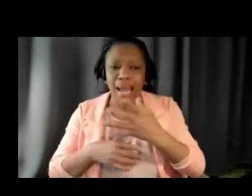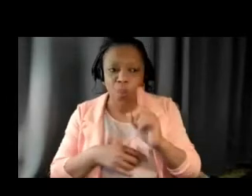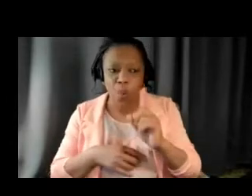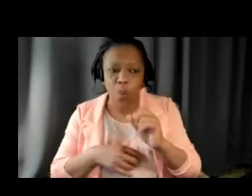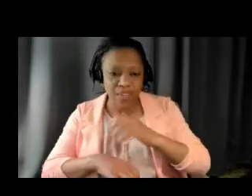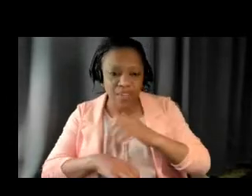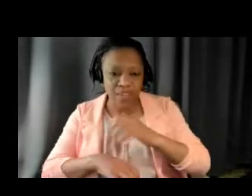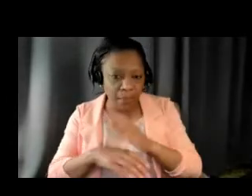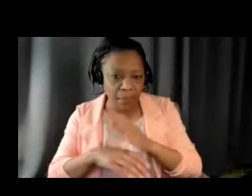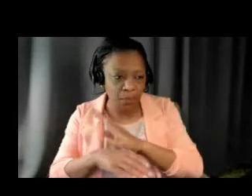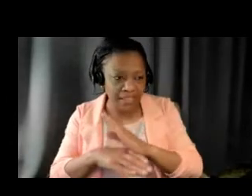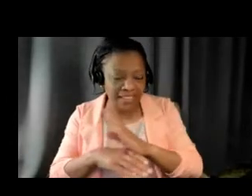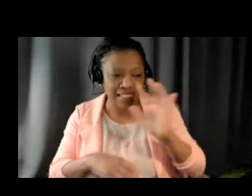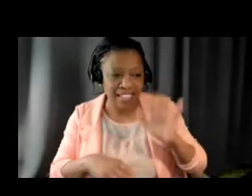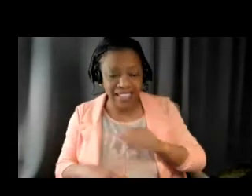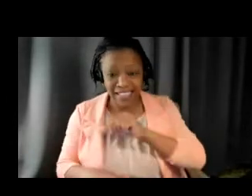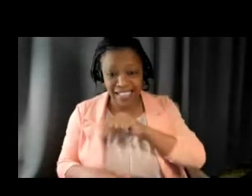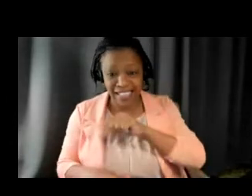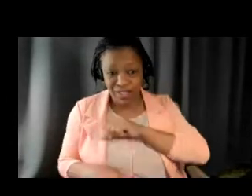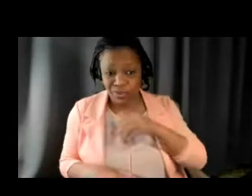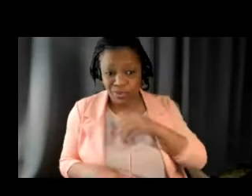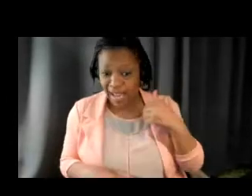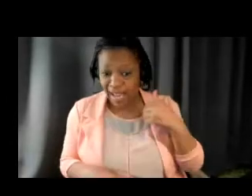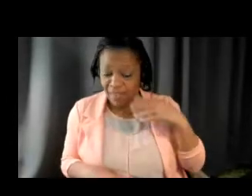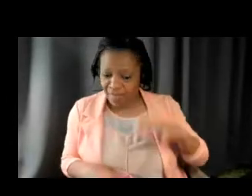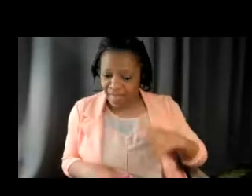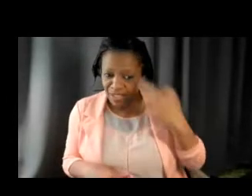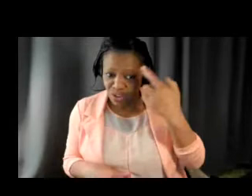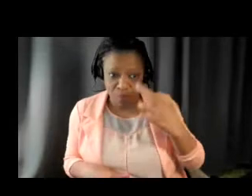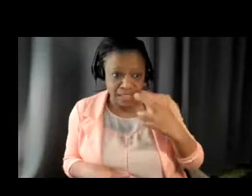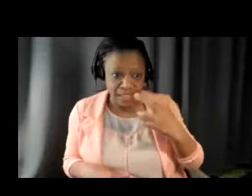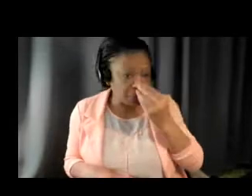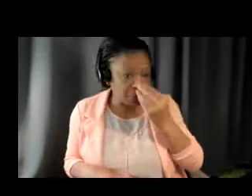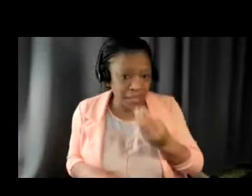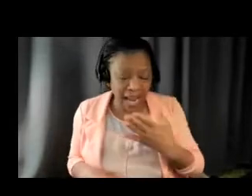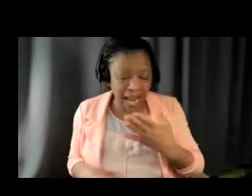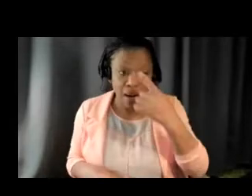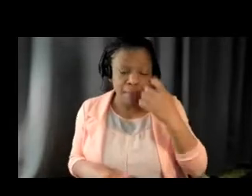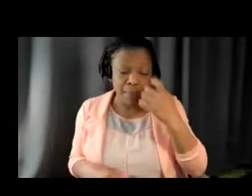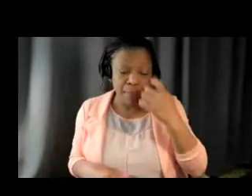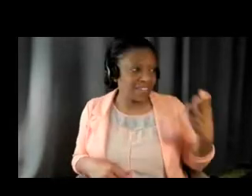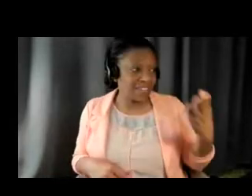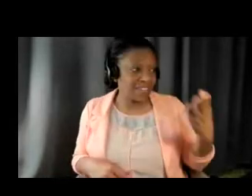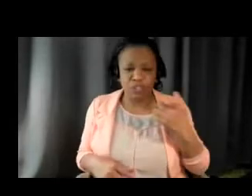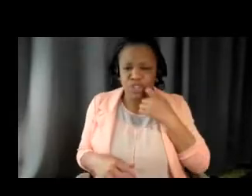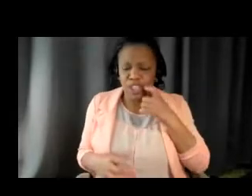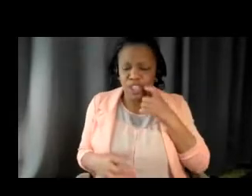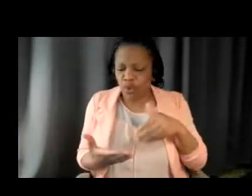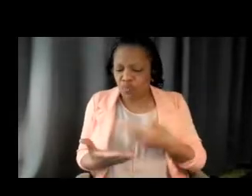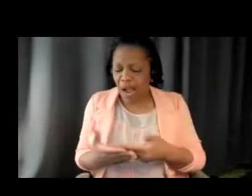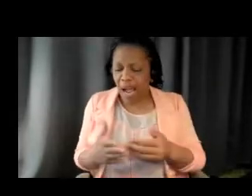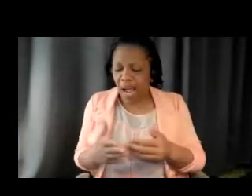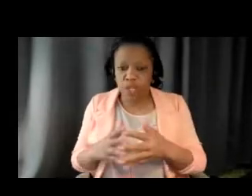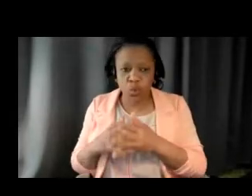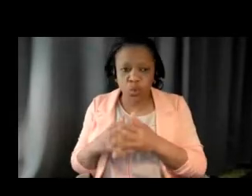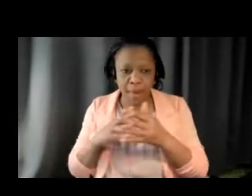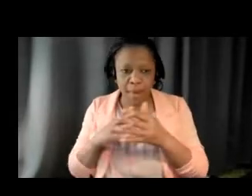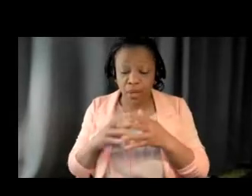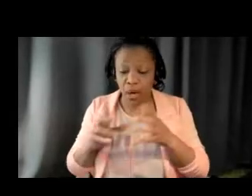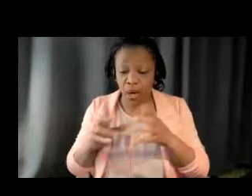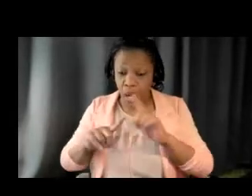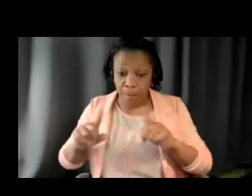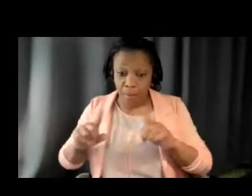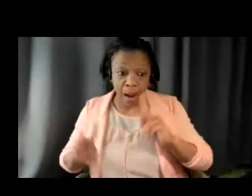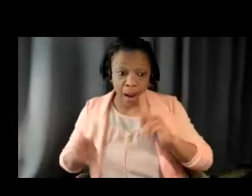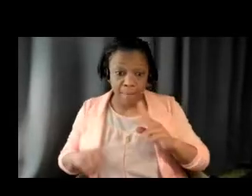have. That's why they don't care, because they don't know. They haven't been to America, but they are told to just run the business and